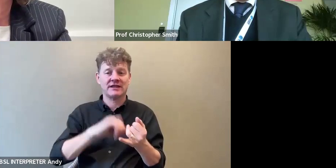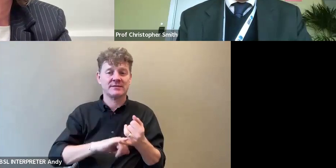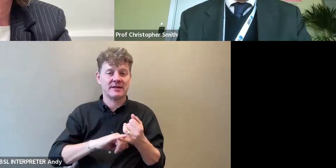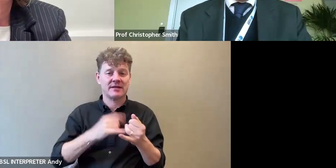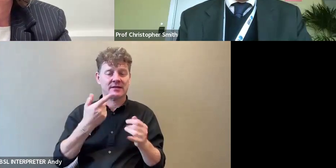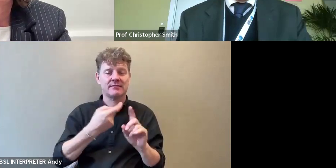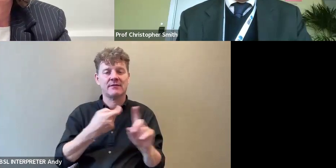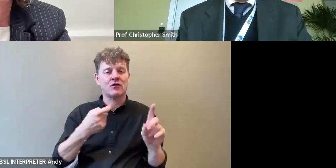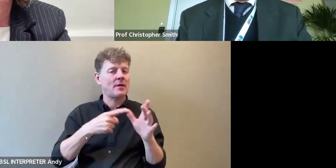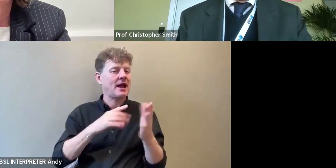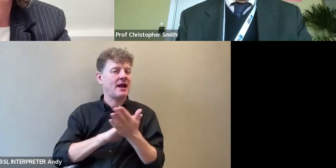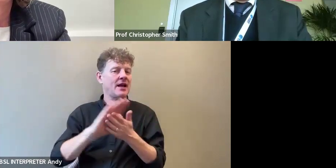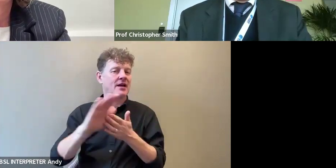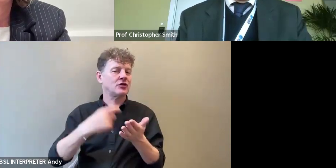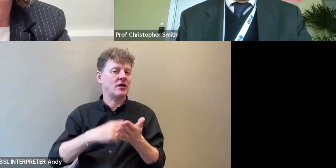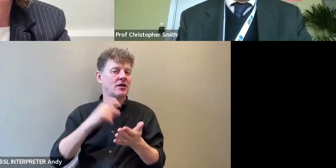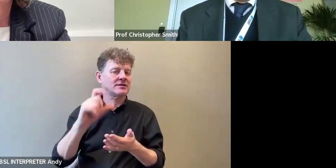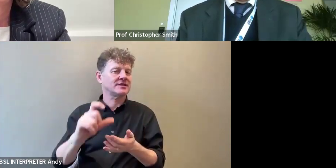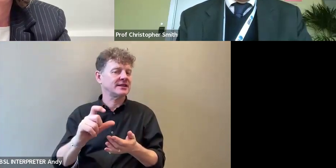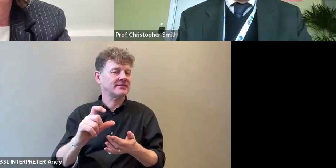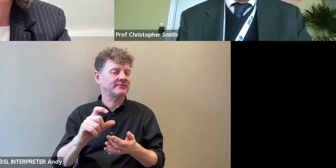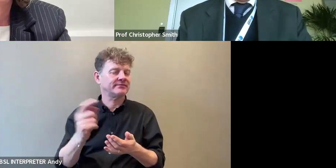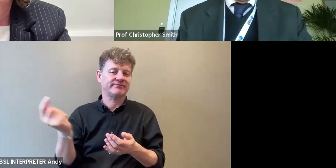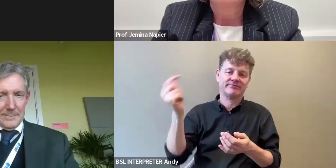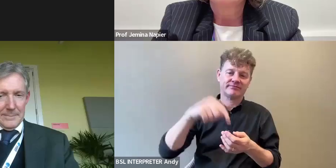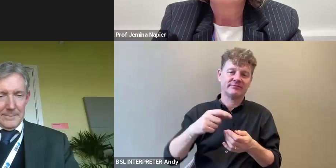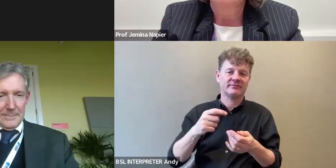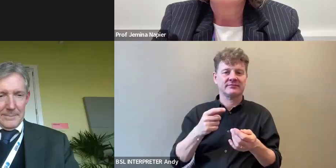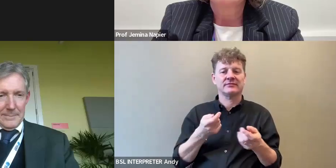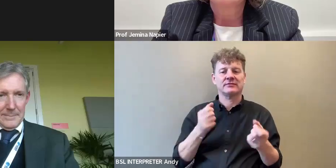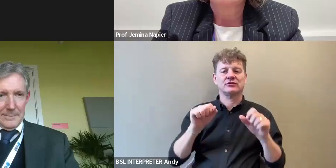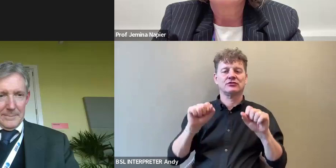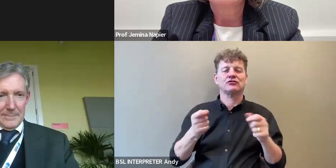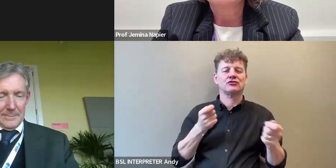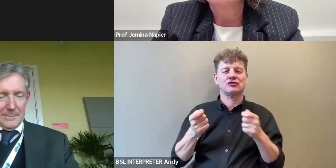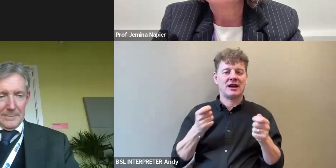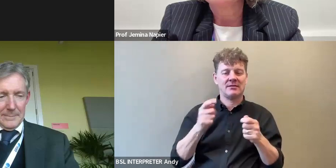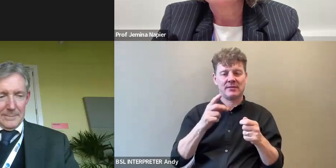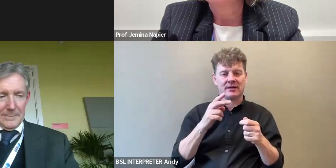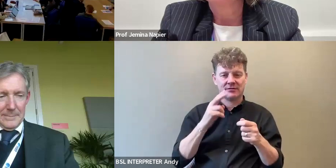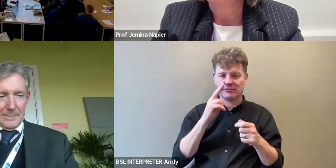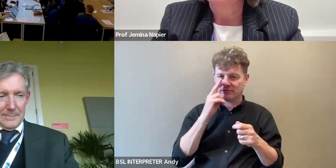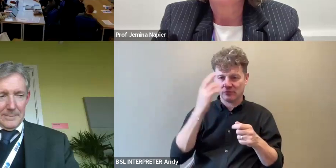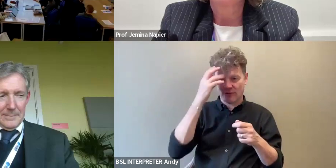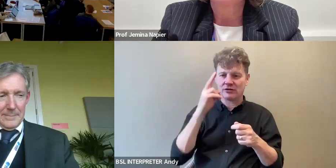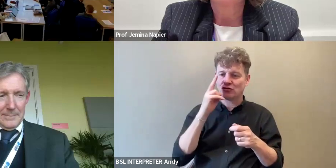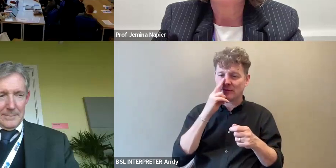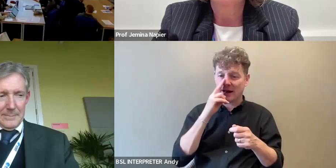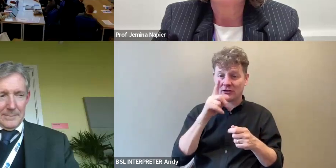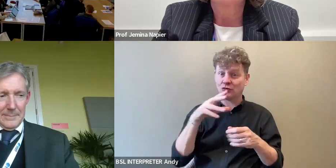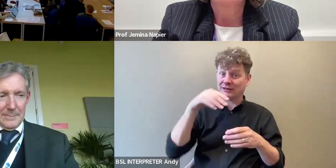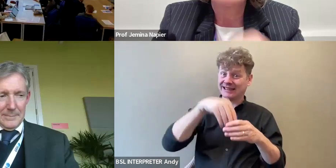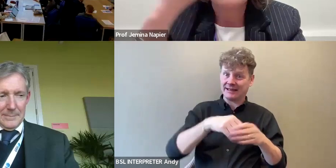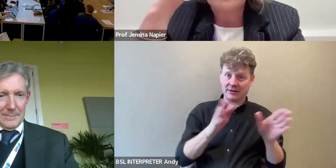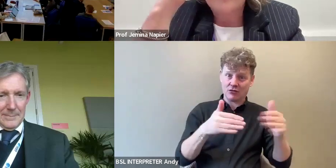the AHRC here today with a discussion chaired by Professor Jemina Napier, who some of you will notice was in the physical room this morning and is